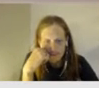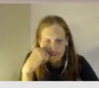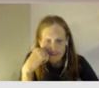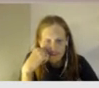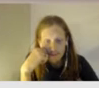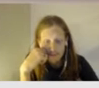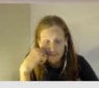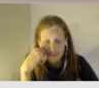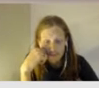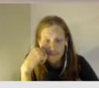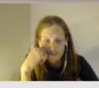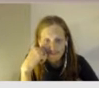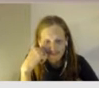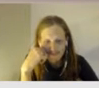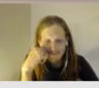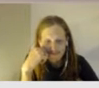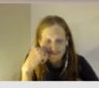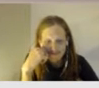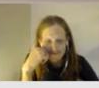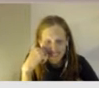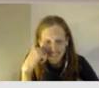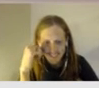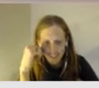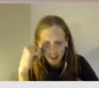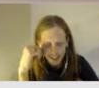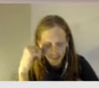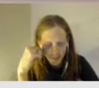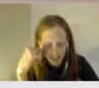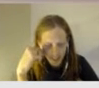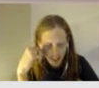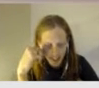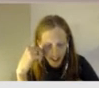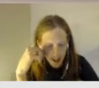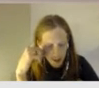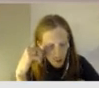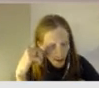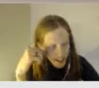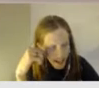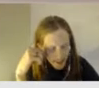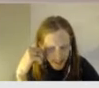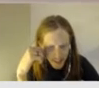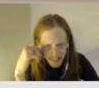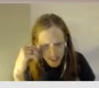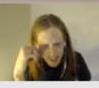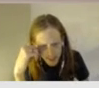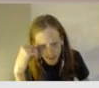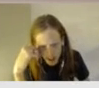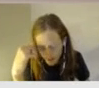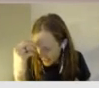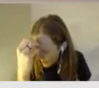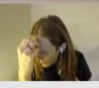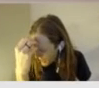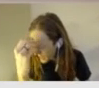spent probably way too much time doing for the last 2 years now. Awesome. I love it. So how did that transition into street